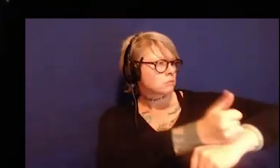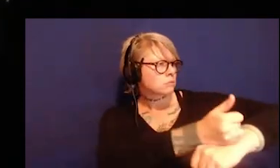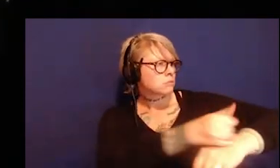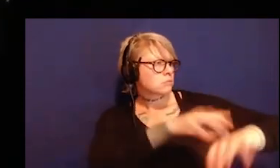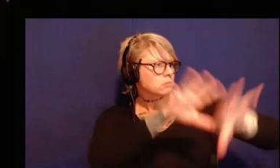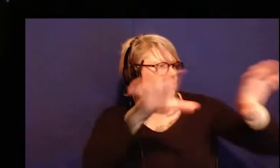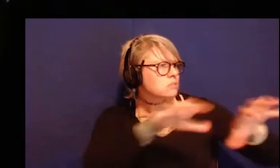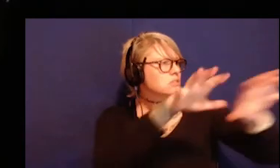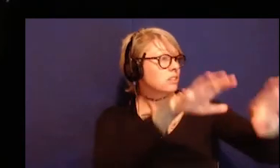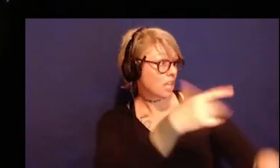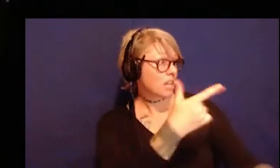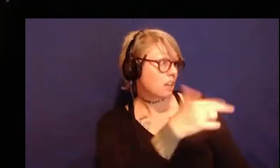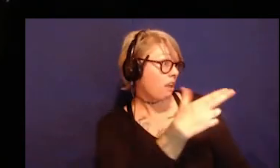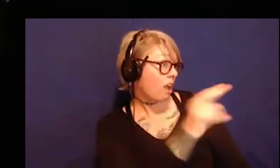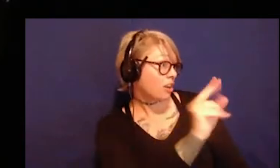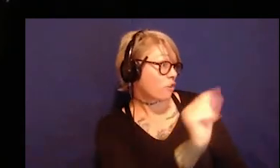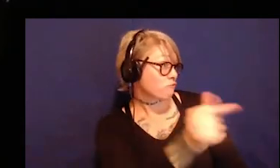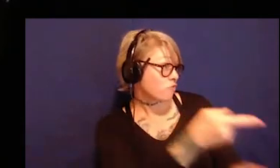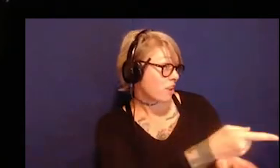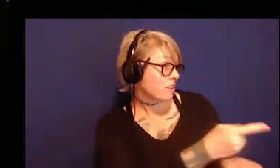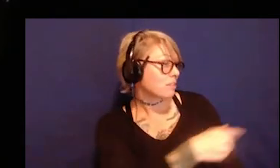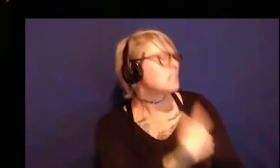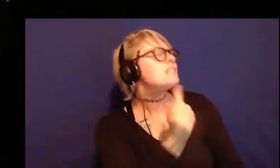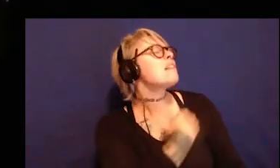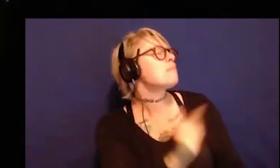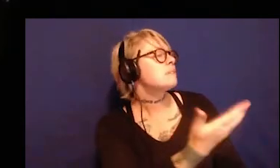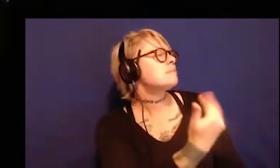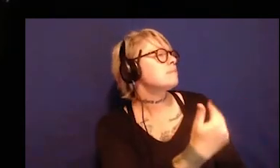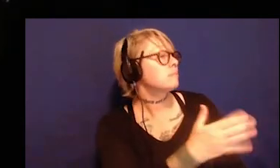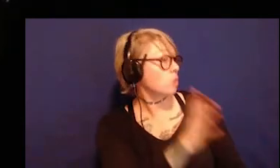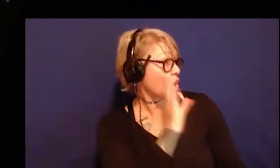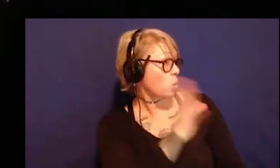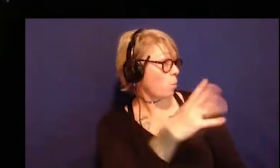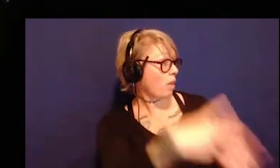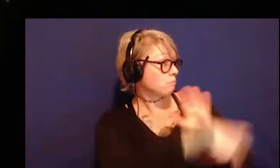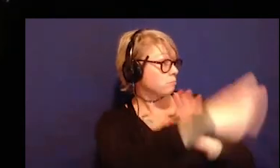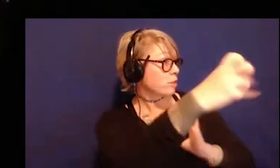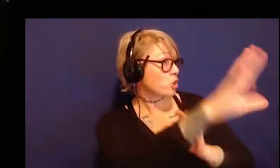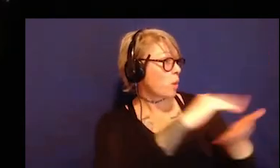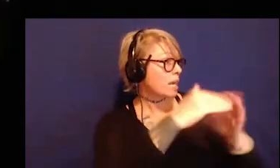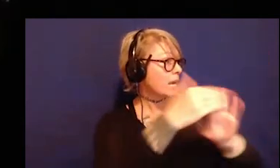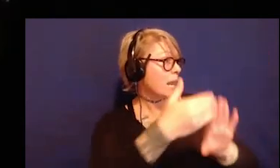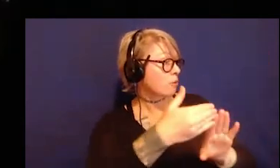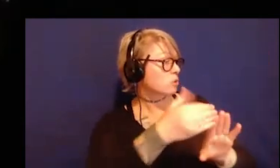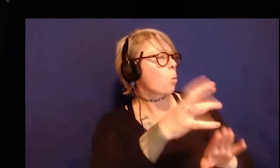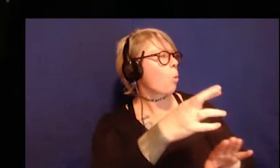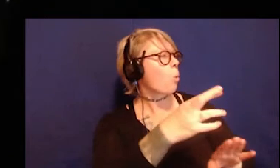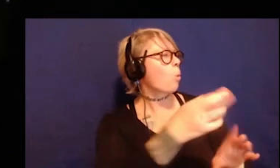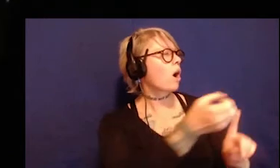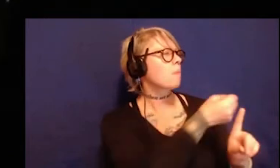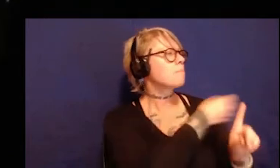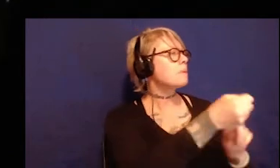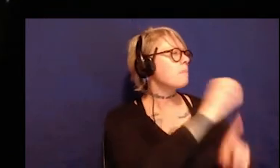in Ghana, right? Tell me, do you plan to be abducted by your neighbors or beaten by the cops?